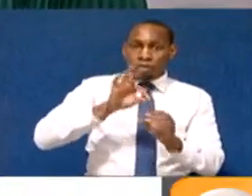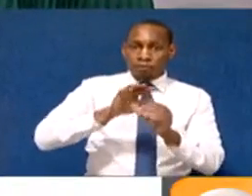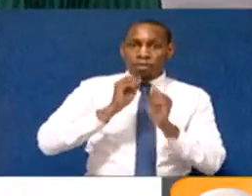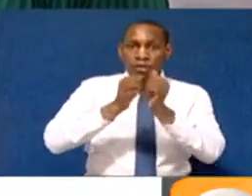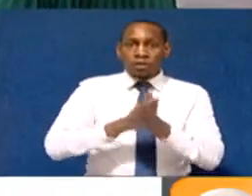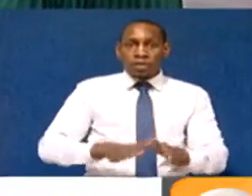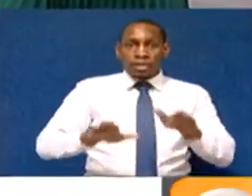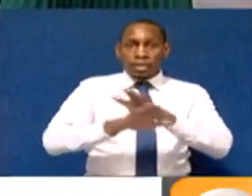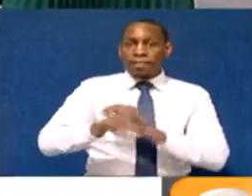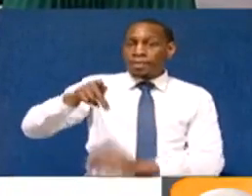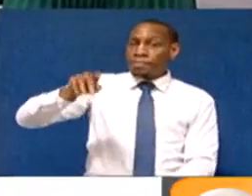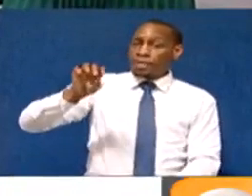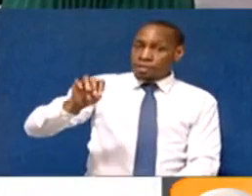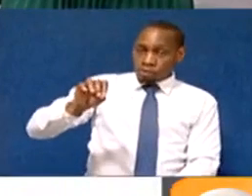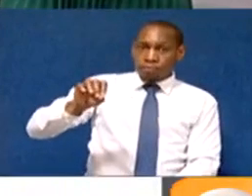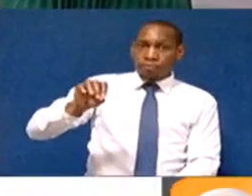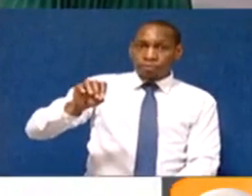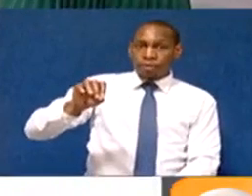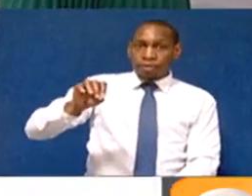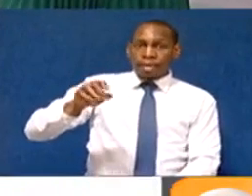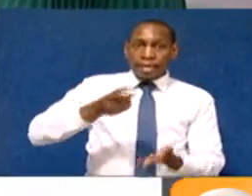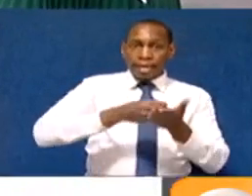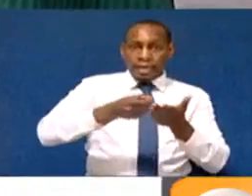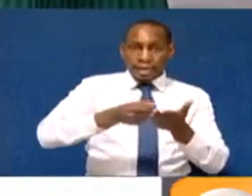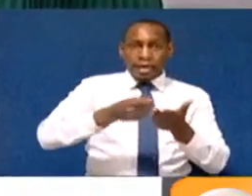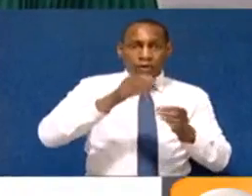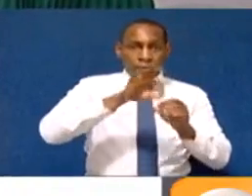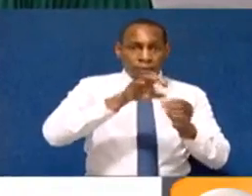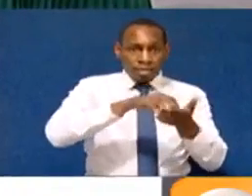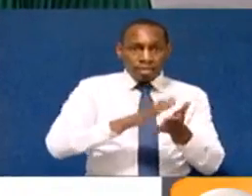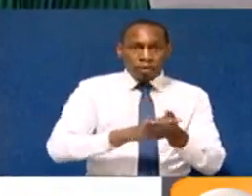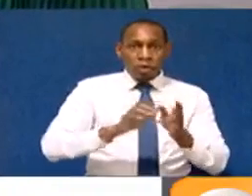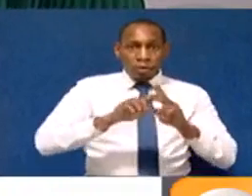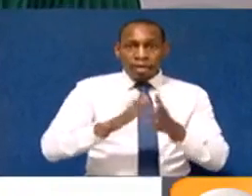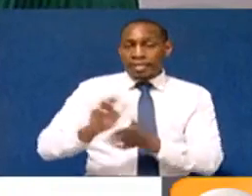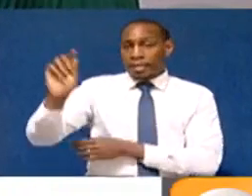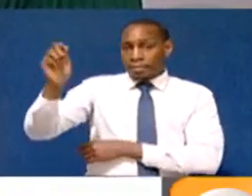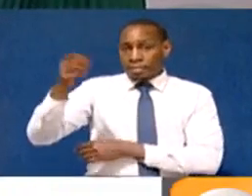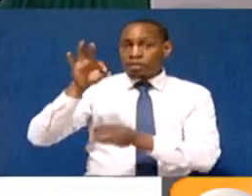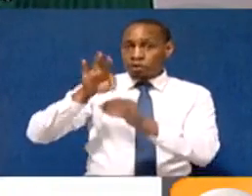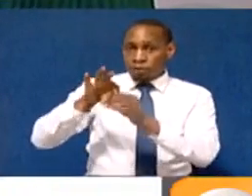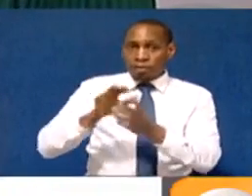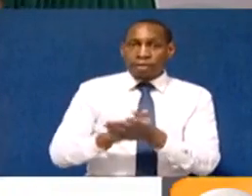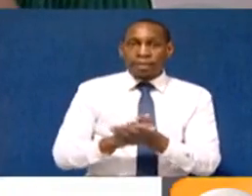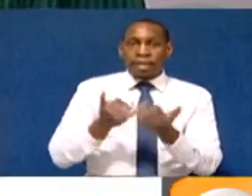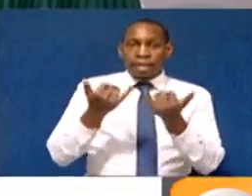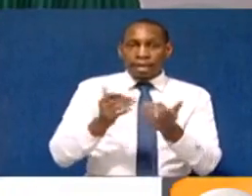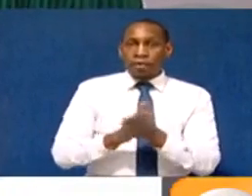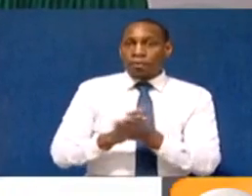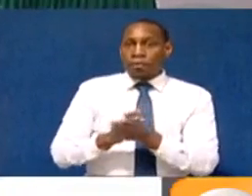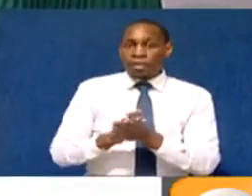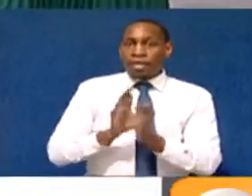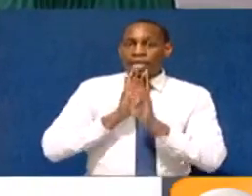with the deputy presiding officer and the polling clerks. And they always start with the presidential votes. They then enter